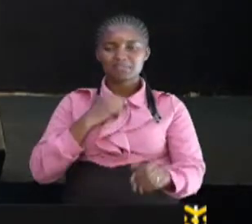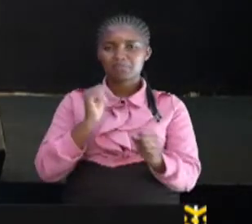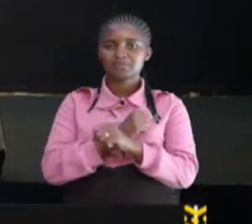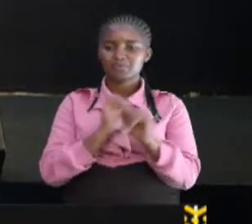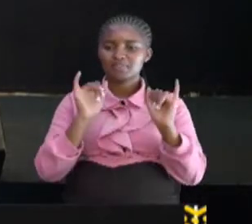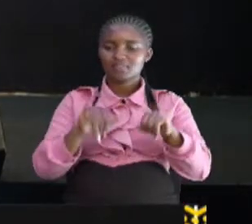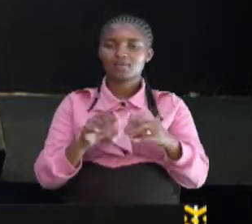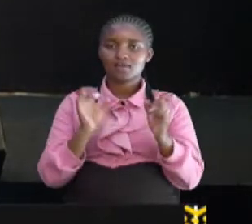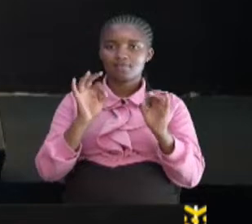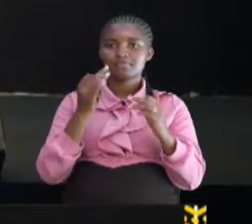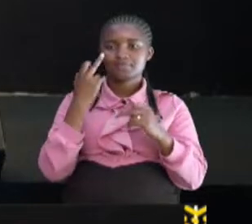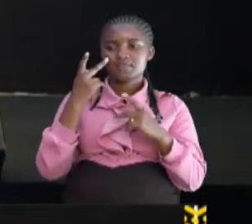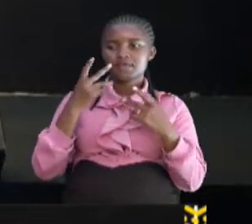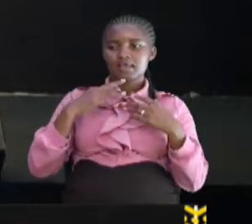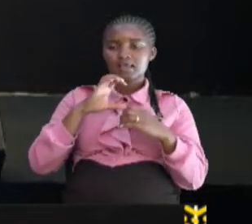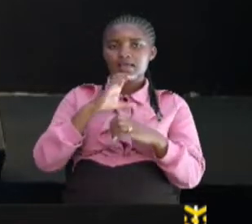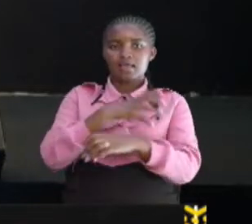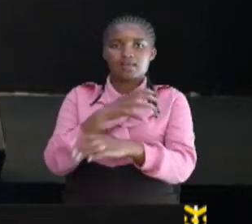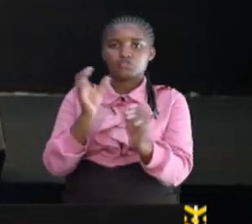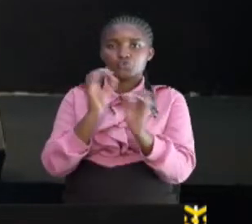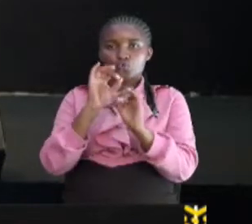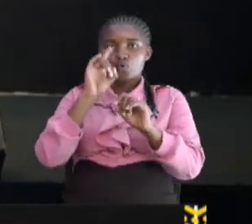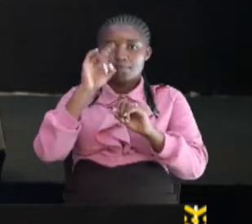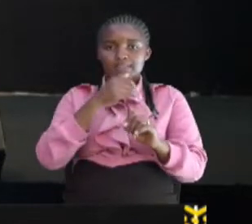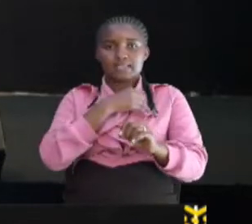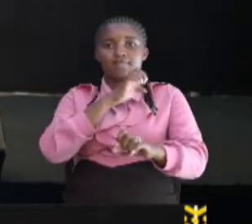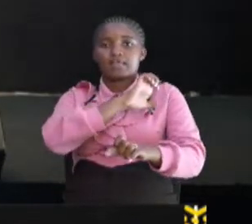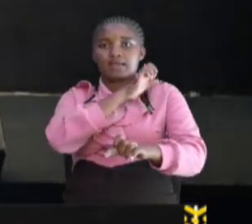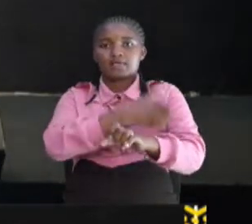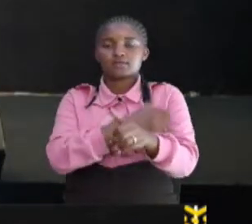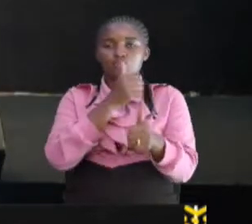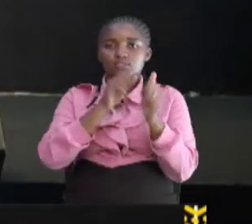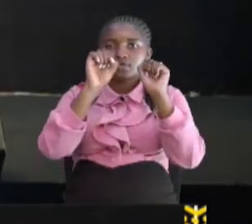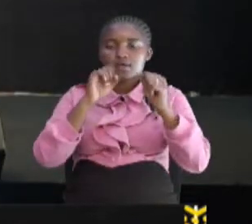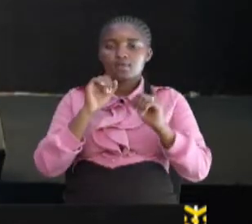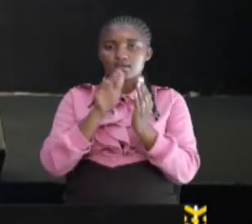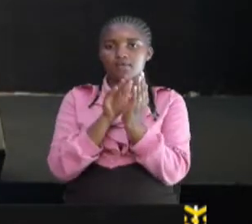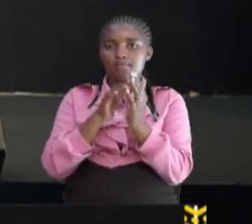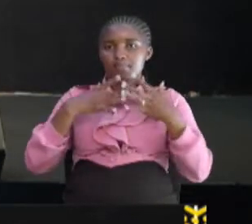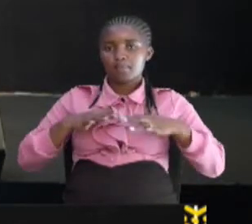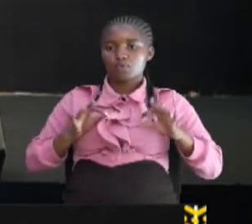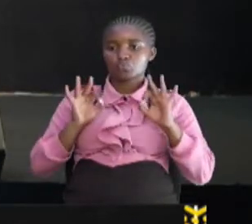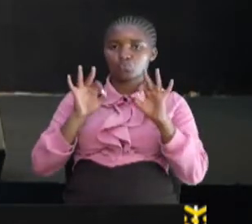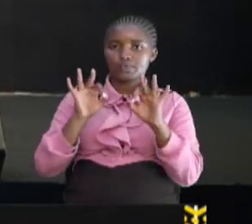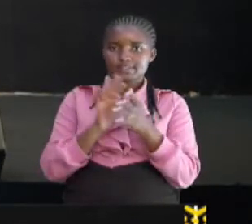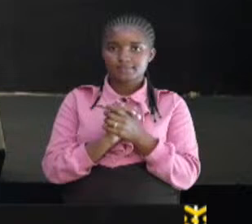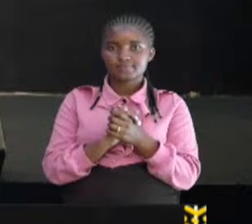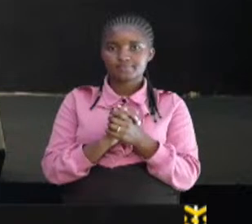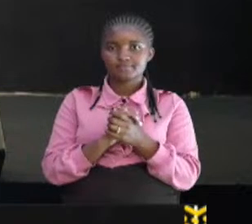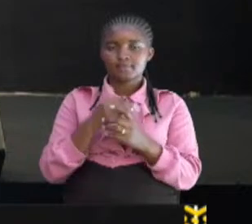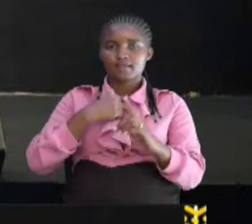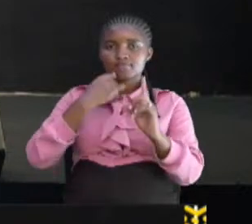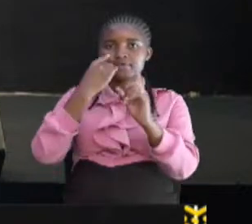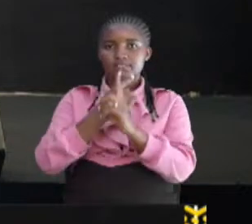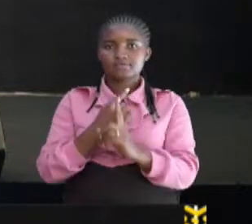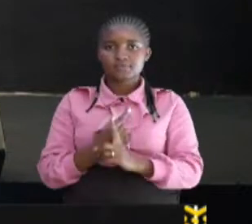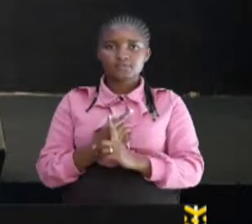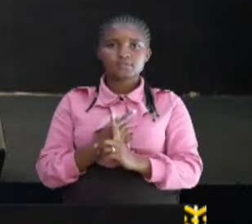So you need to bring a level of energy that will be able to keep people, all right? So there are